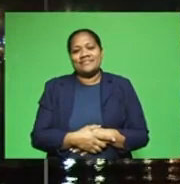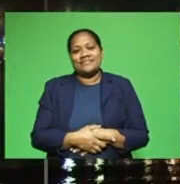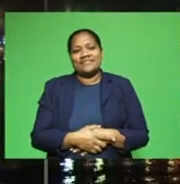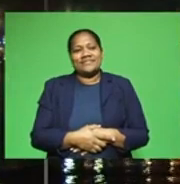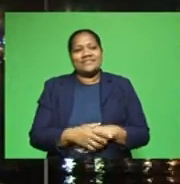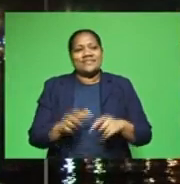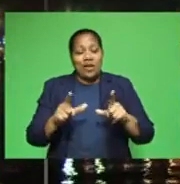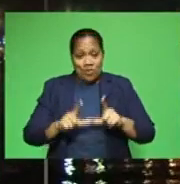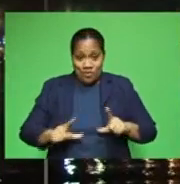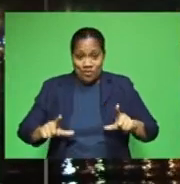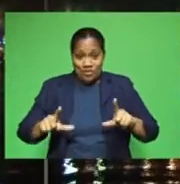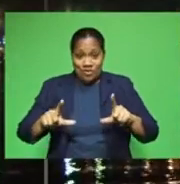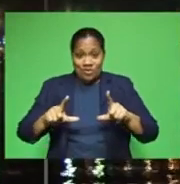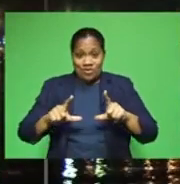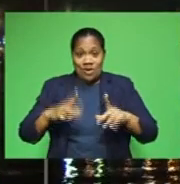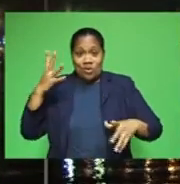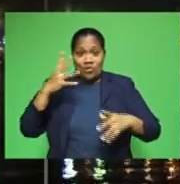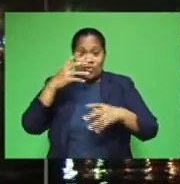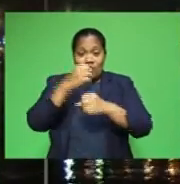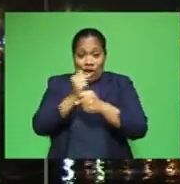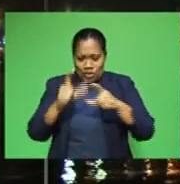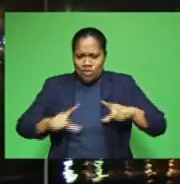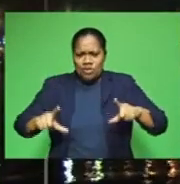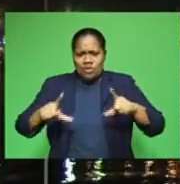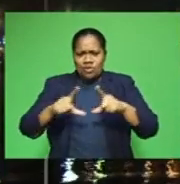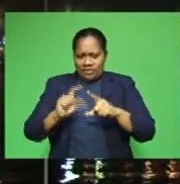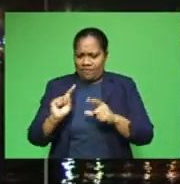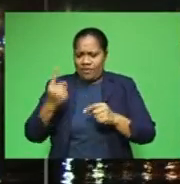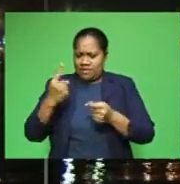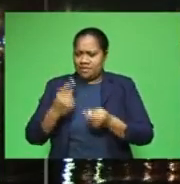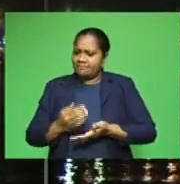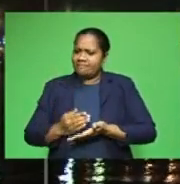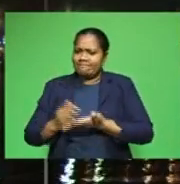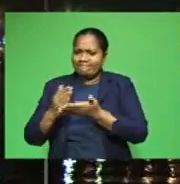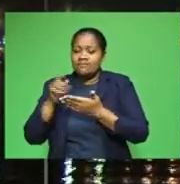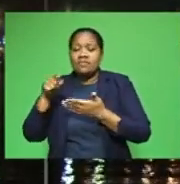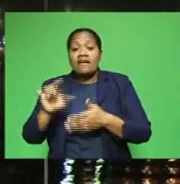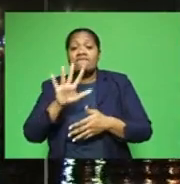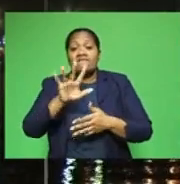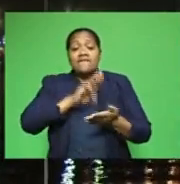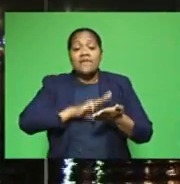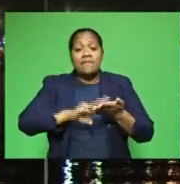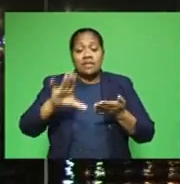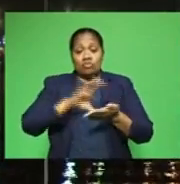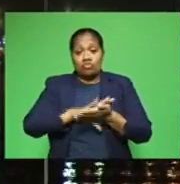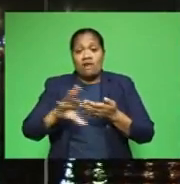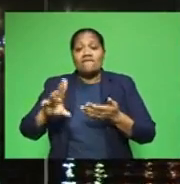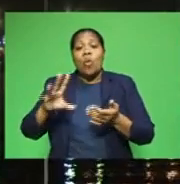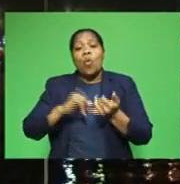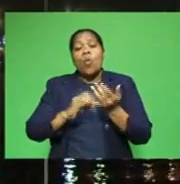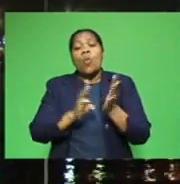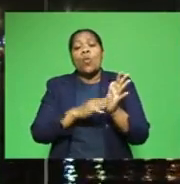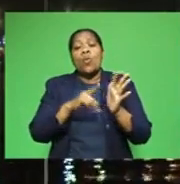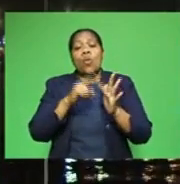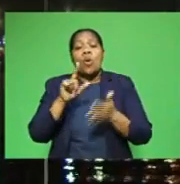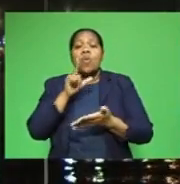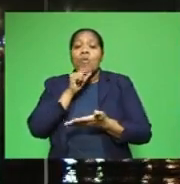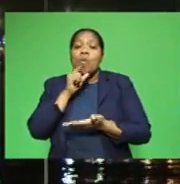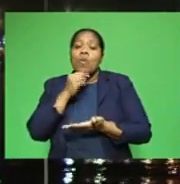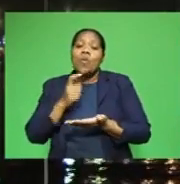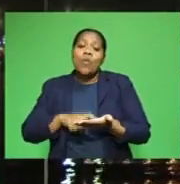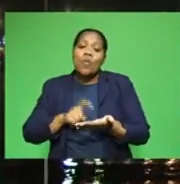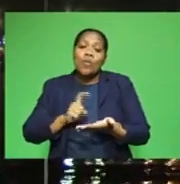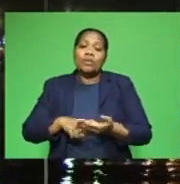Locals to be given first chance post-COVID-19, $5 million for SME loans, and EU pumps in massive